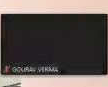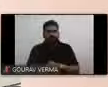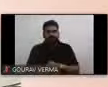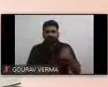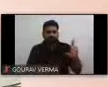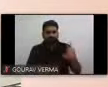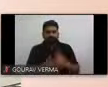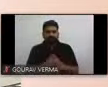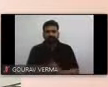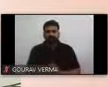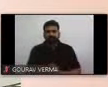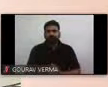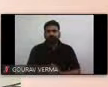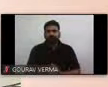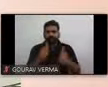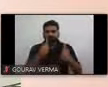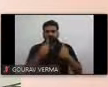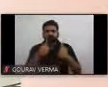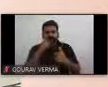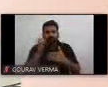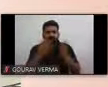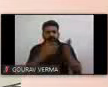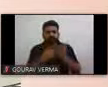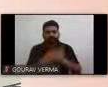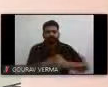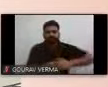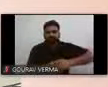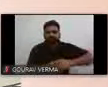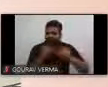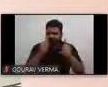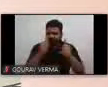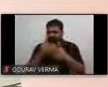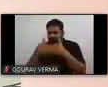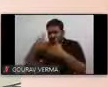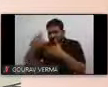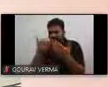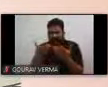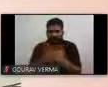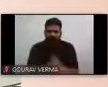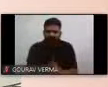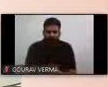fine. Yeah, okay. Rashmikant is presenting. Go for that.